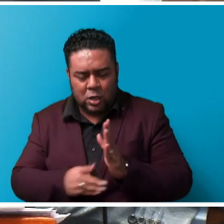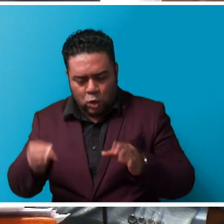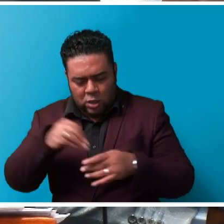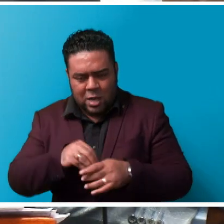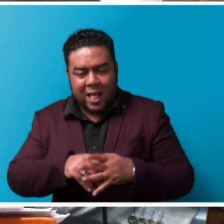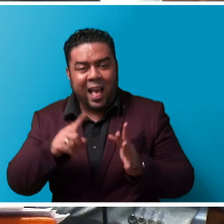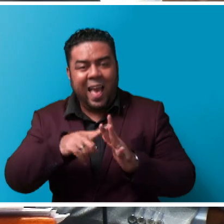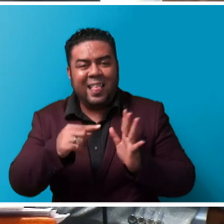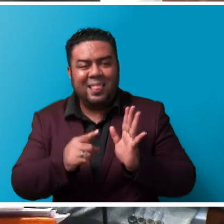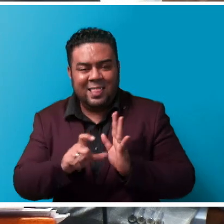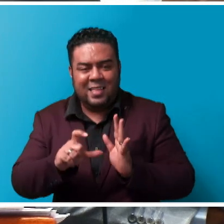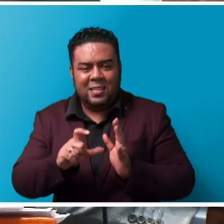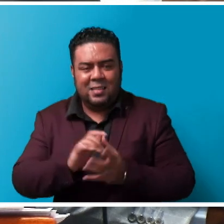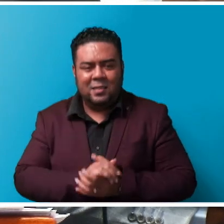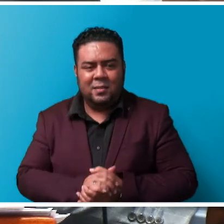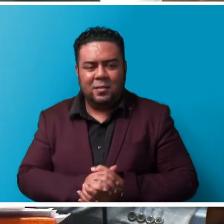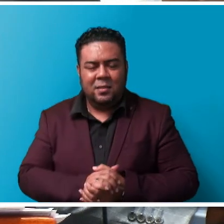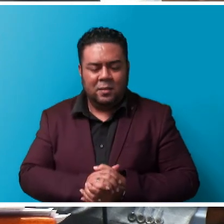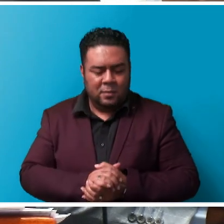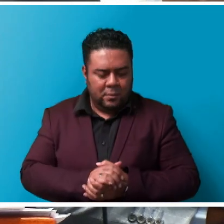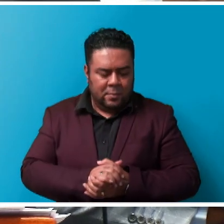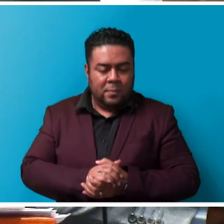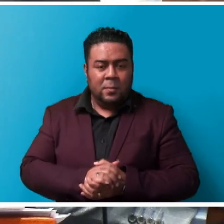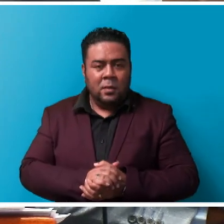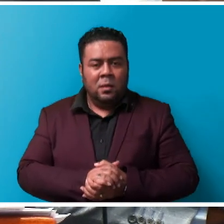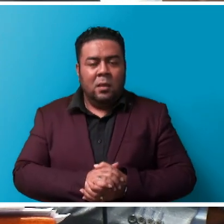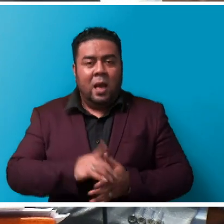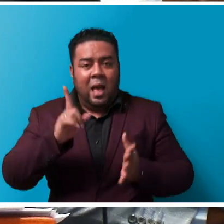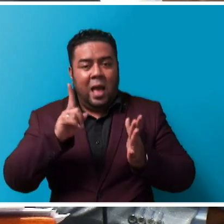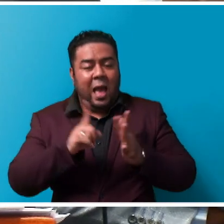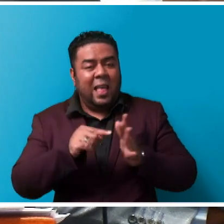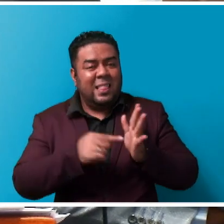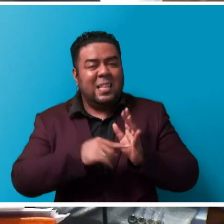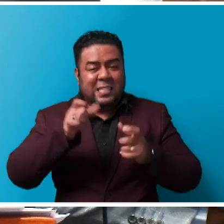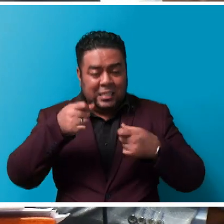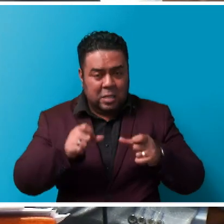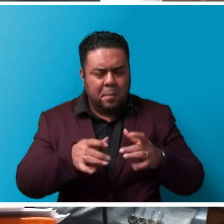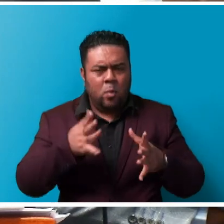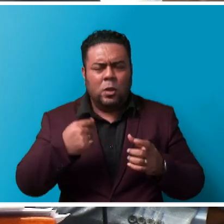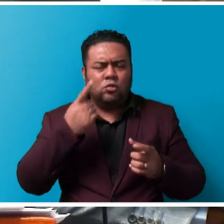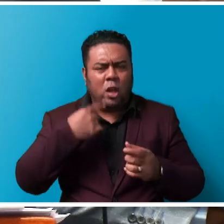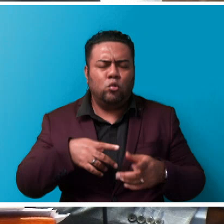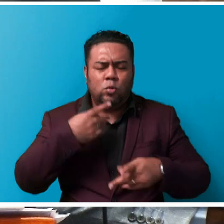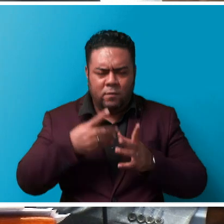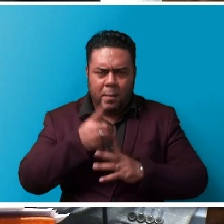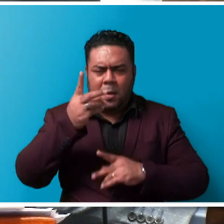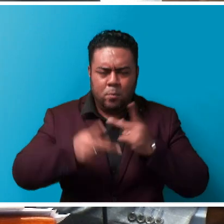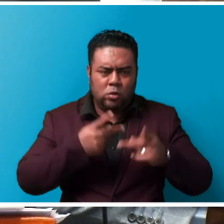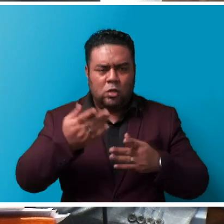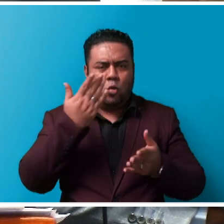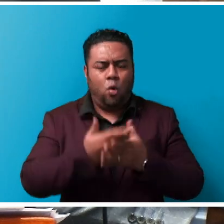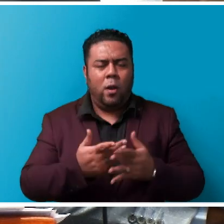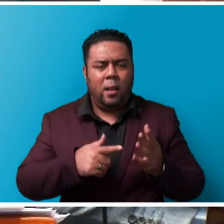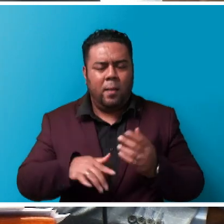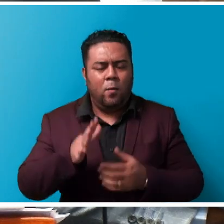systems so that these are developed and processed online, and that is part of one of the